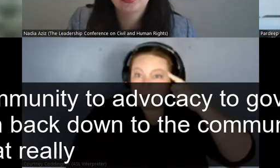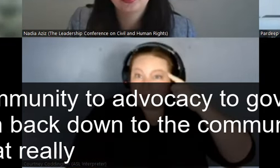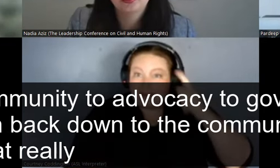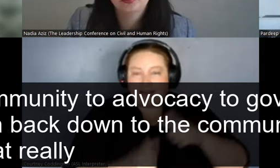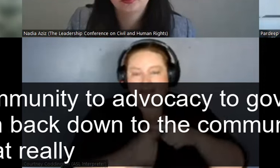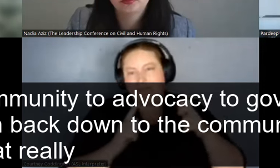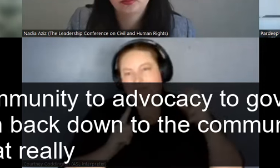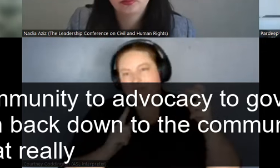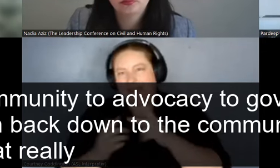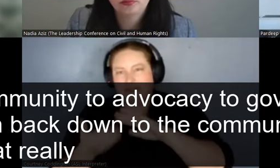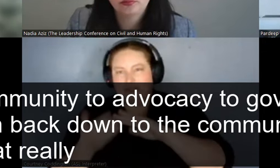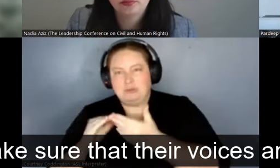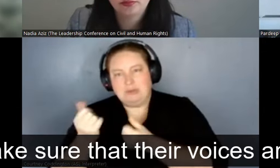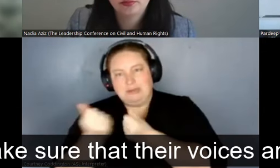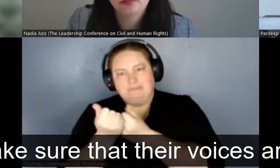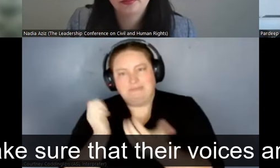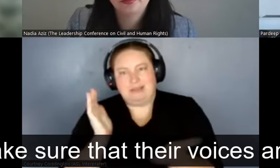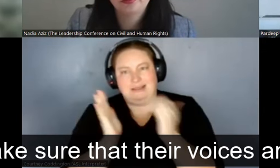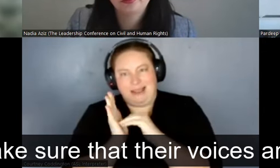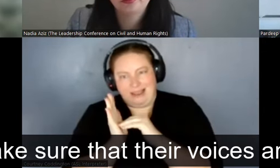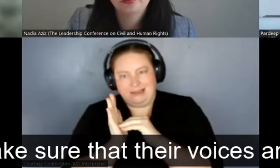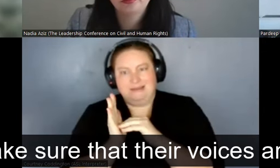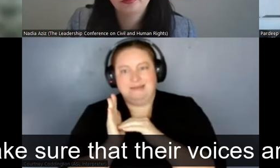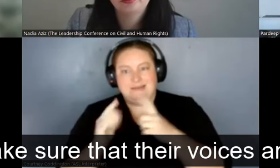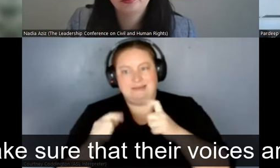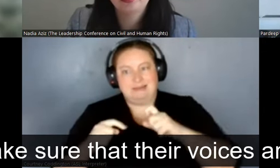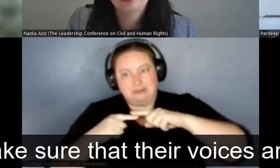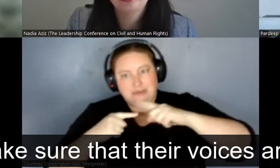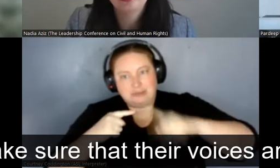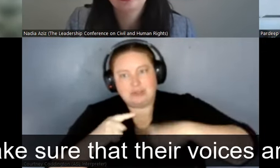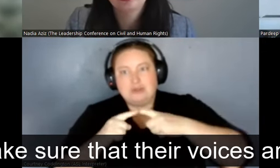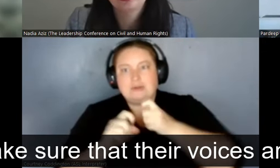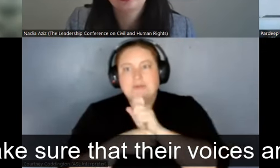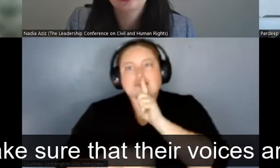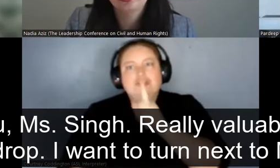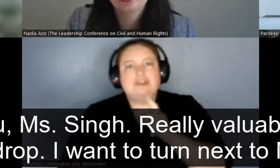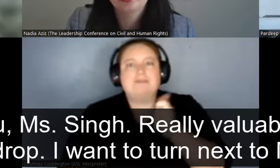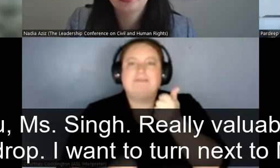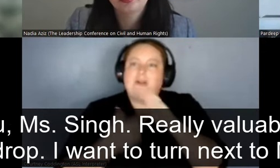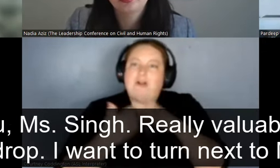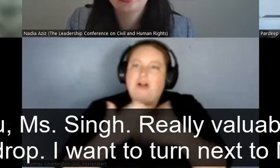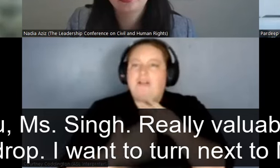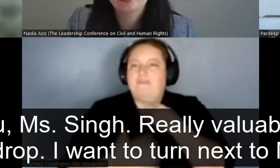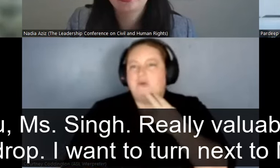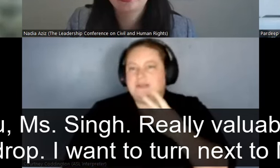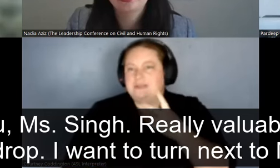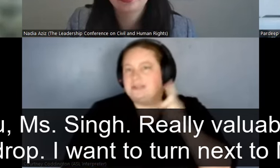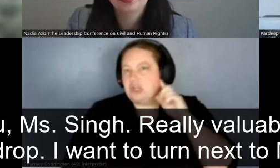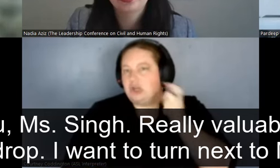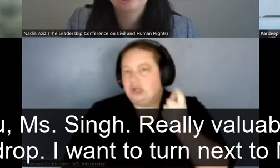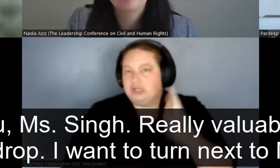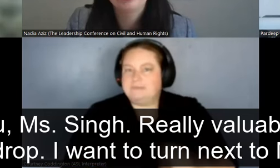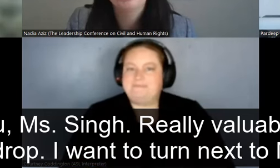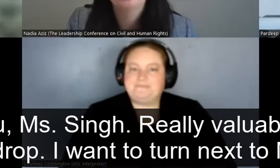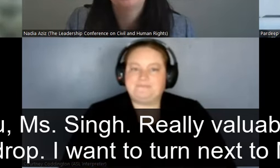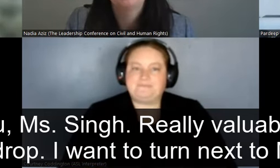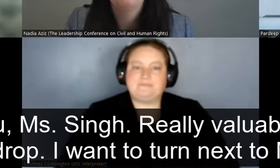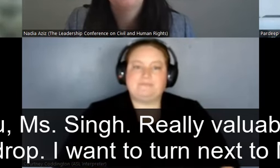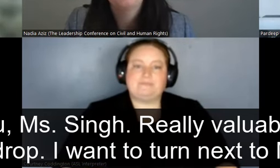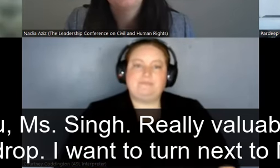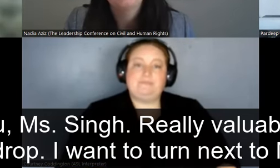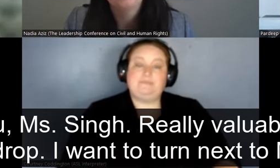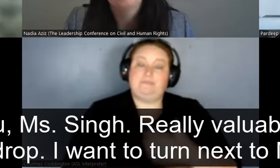down to the community in a circle that really does make sure that their voices are heard. Thank you, Ms. Singh. Really